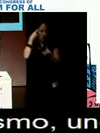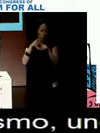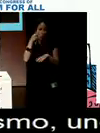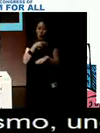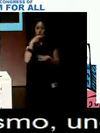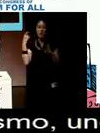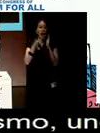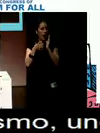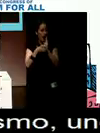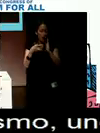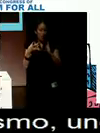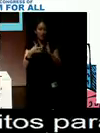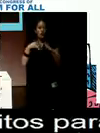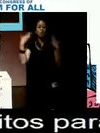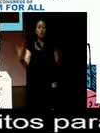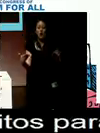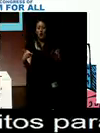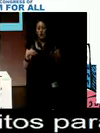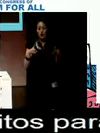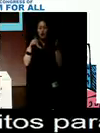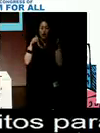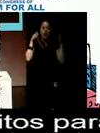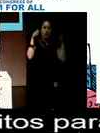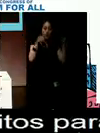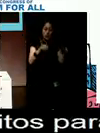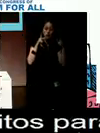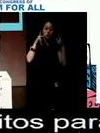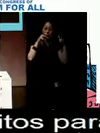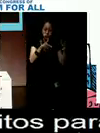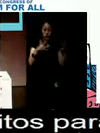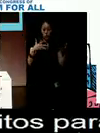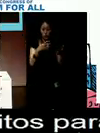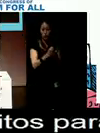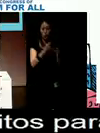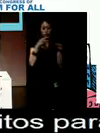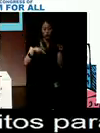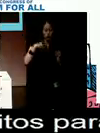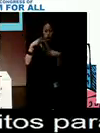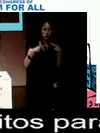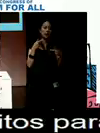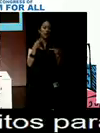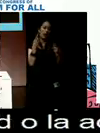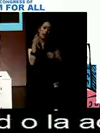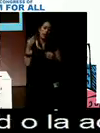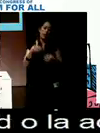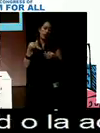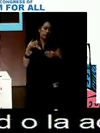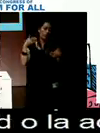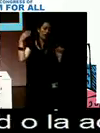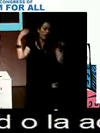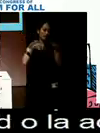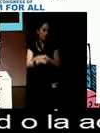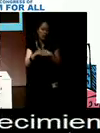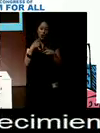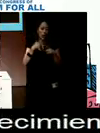for the commitment with quality is that establishment have to be